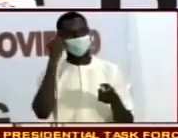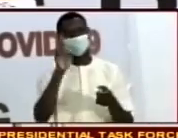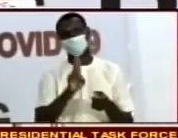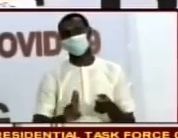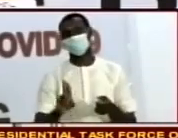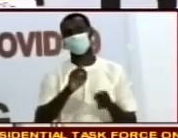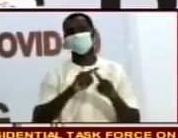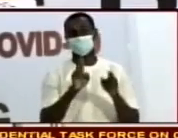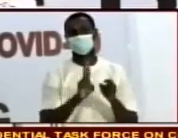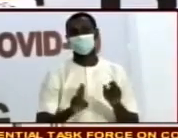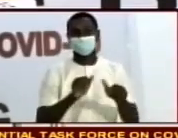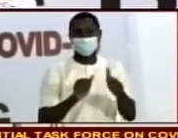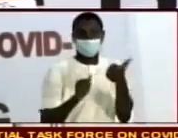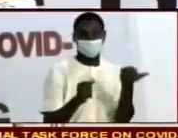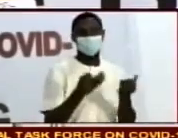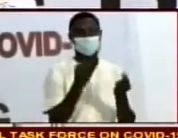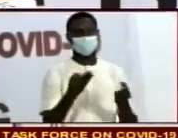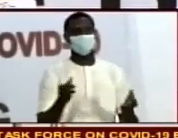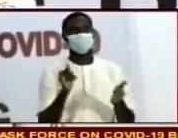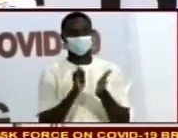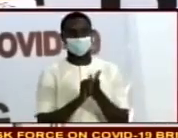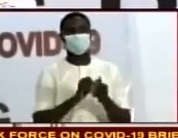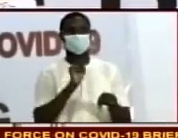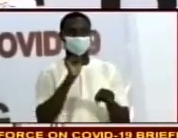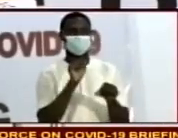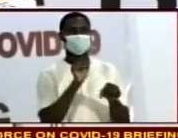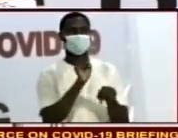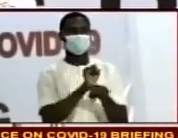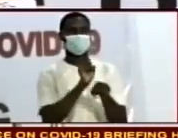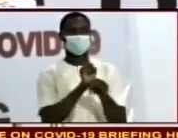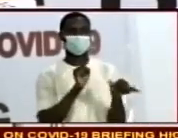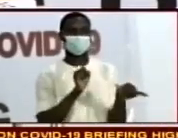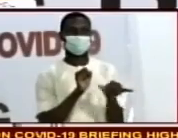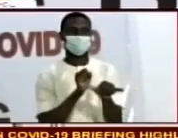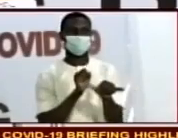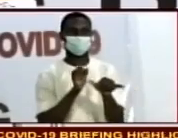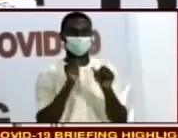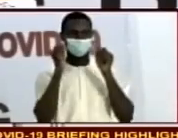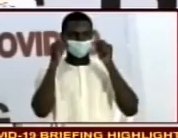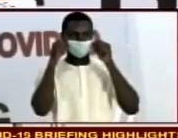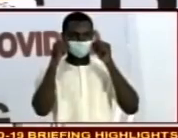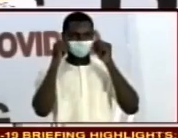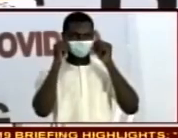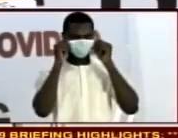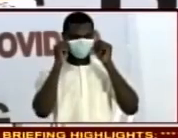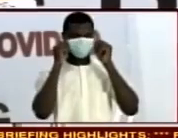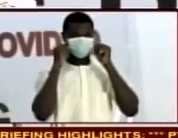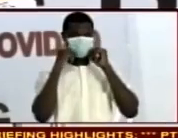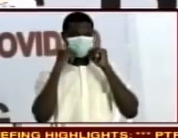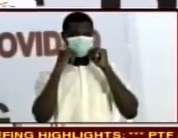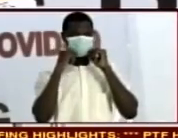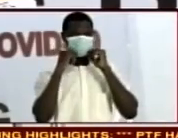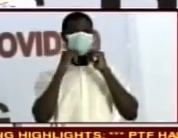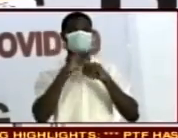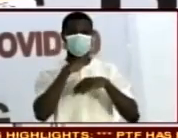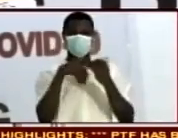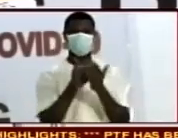another facility which is serving the purpose. Yes, they are standard designs, and all these are designs that were put in place even before COVID came